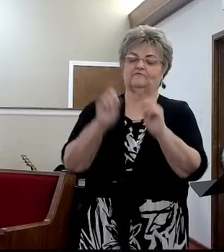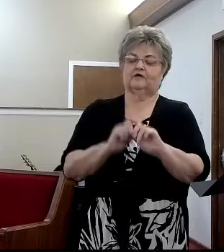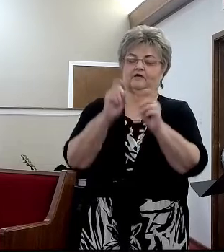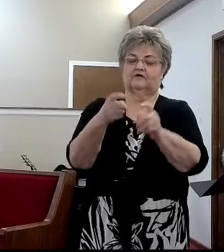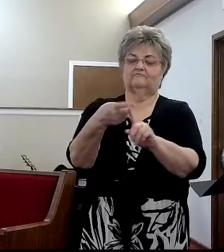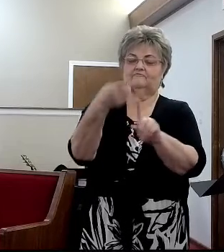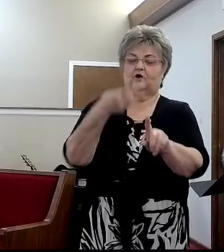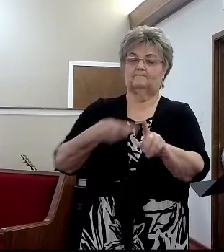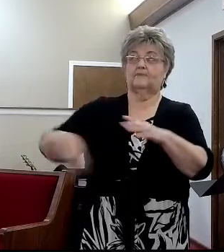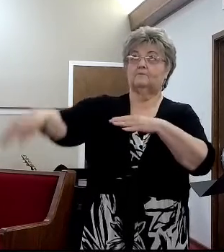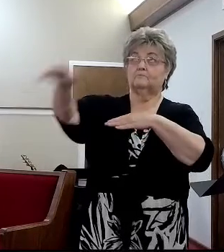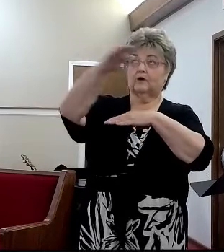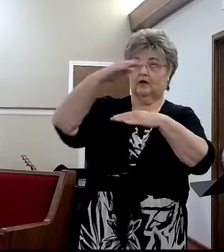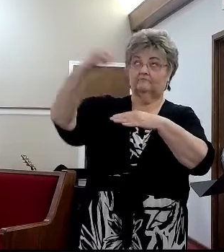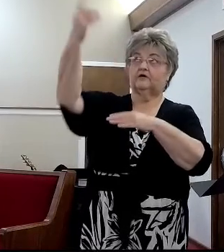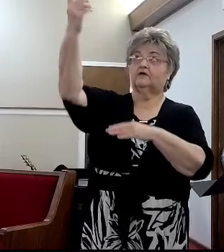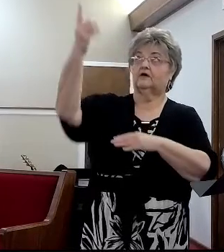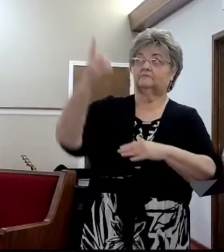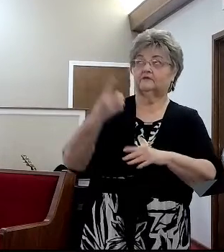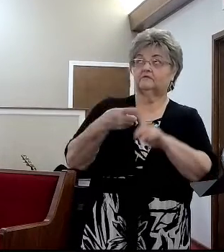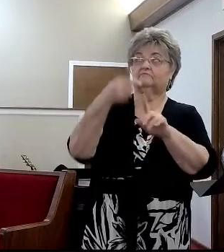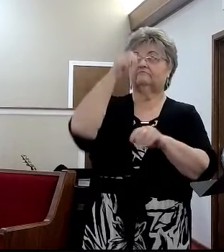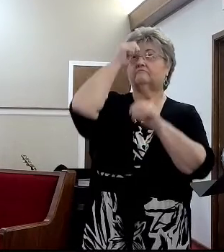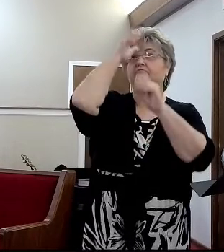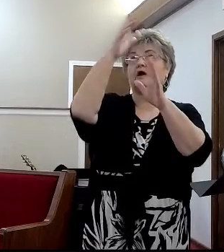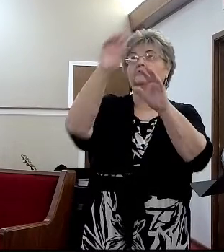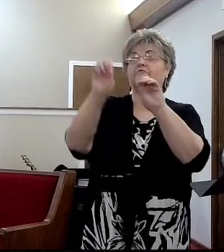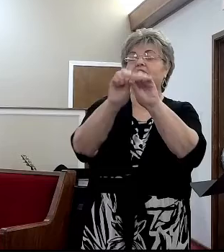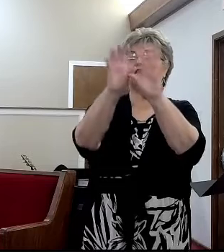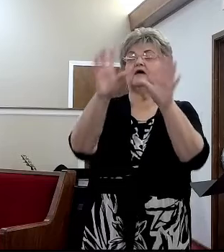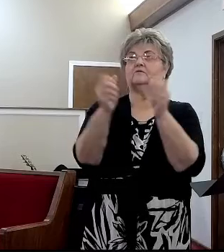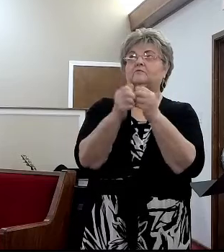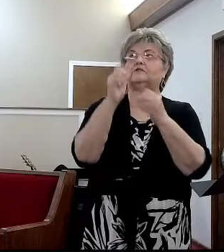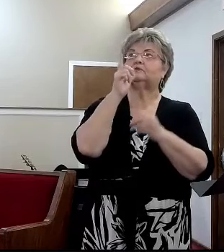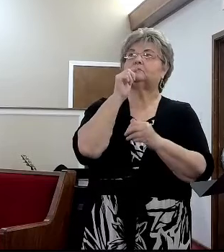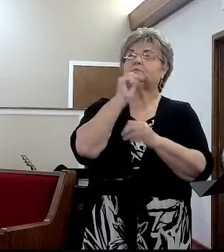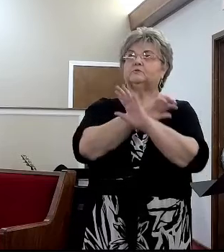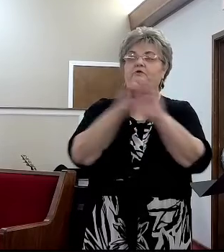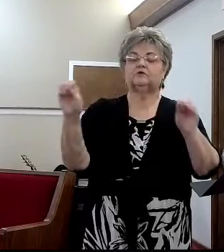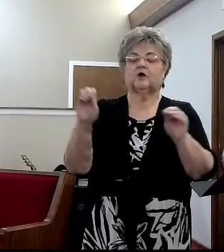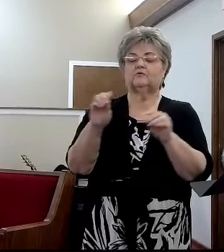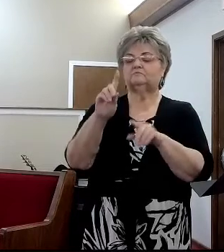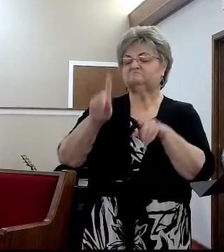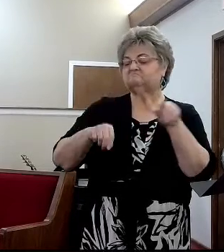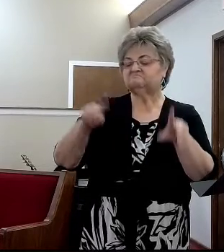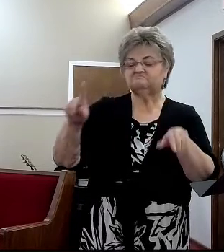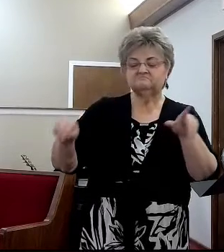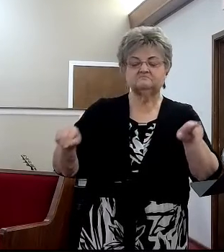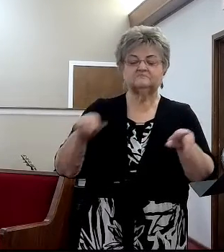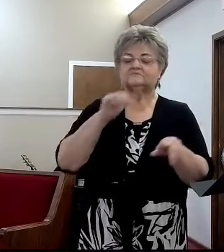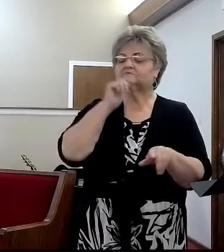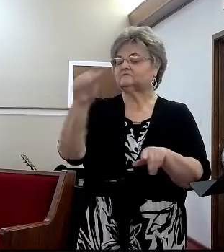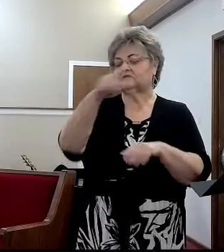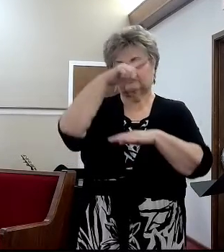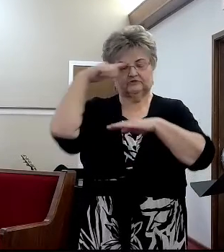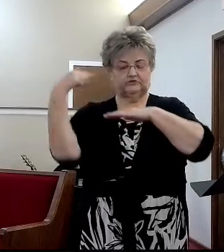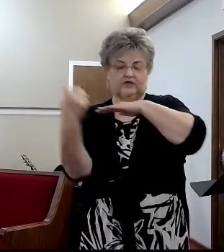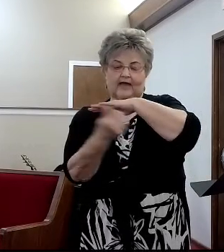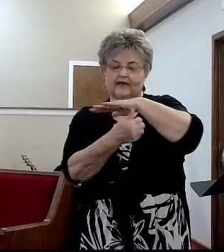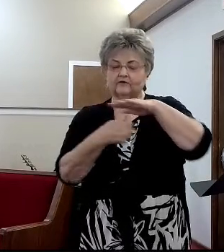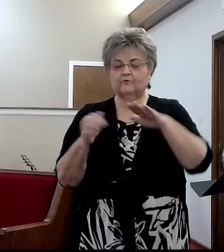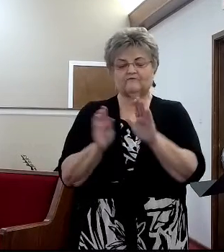is from above and cometh down from the Father of lights, with whom is no variableness, neither shadow of